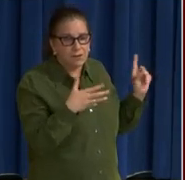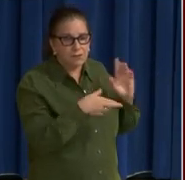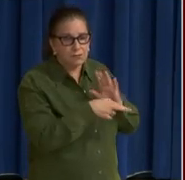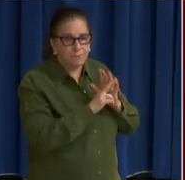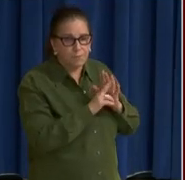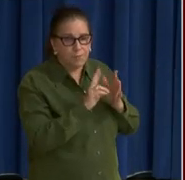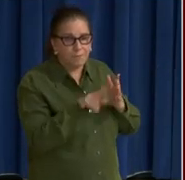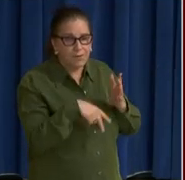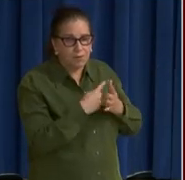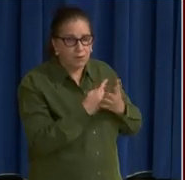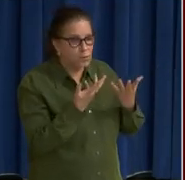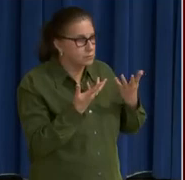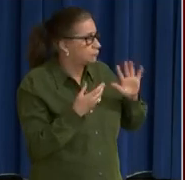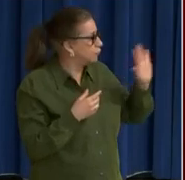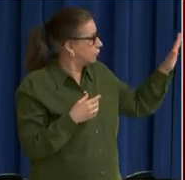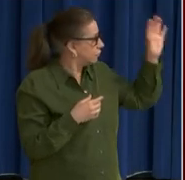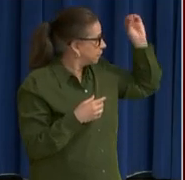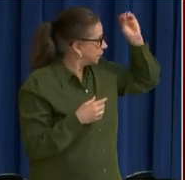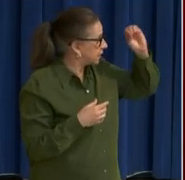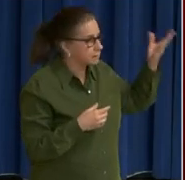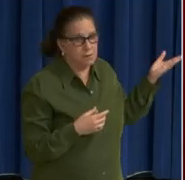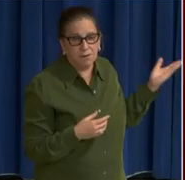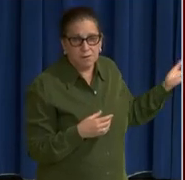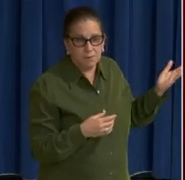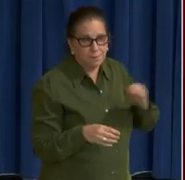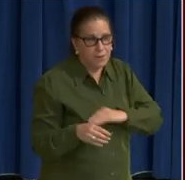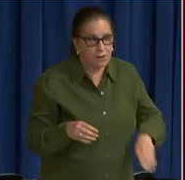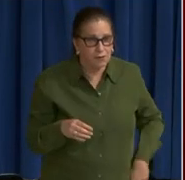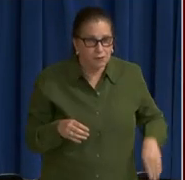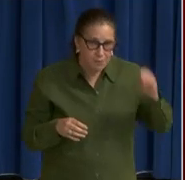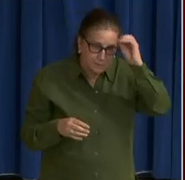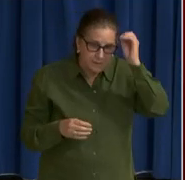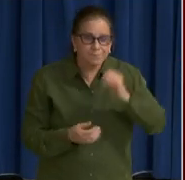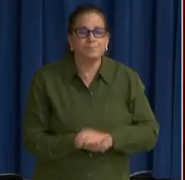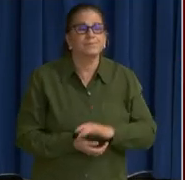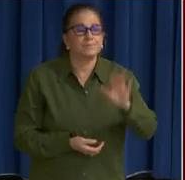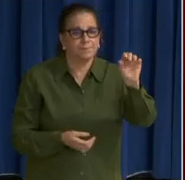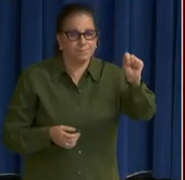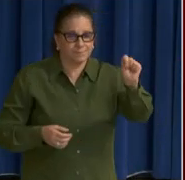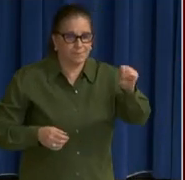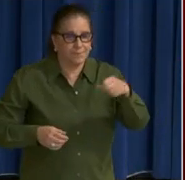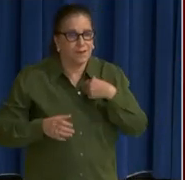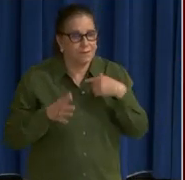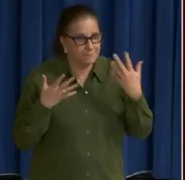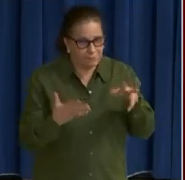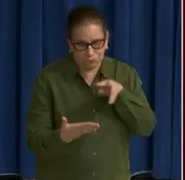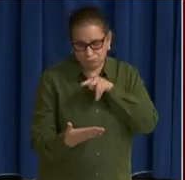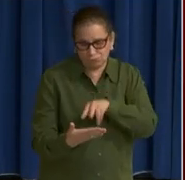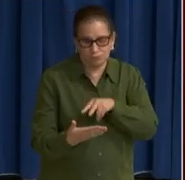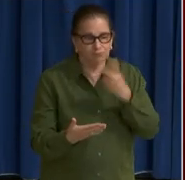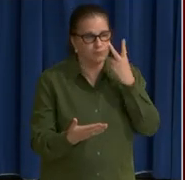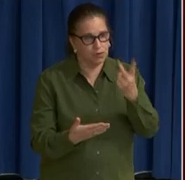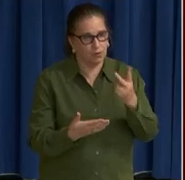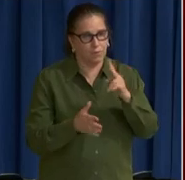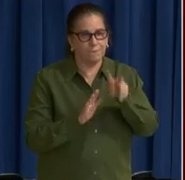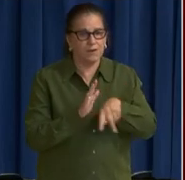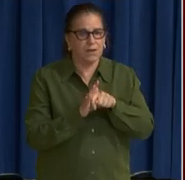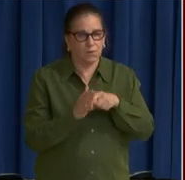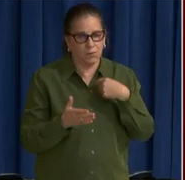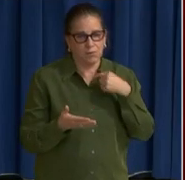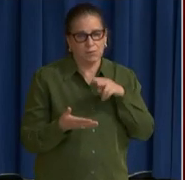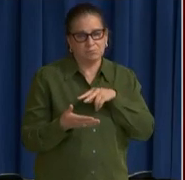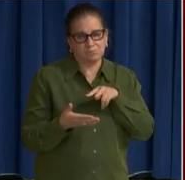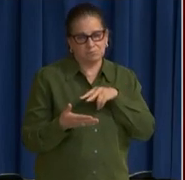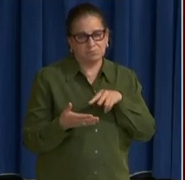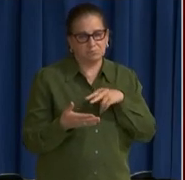video? I have reviewed the video. I don't know that I have more to add than what the chief has